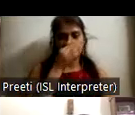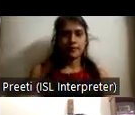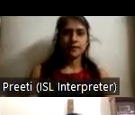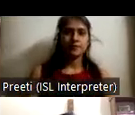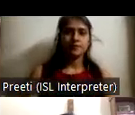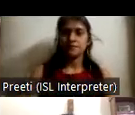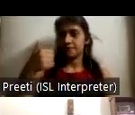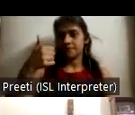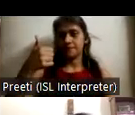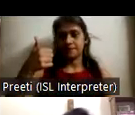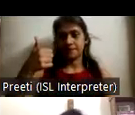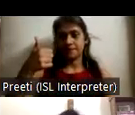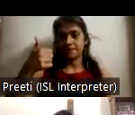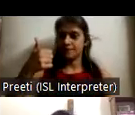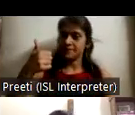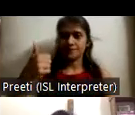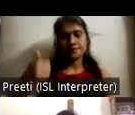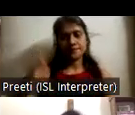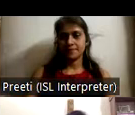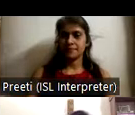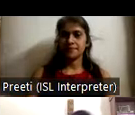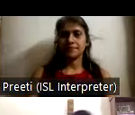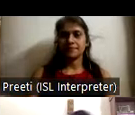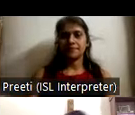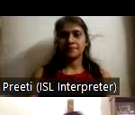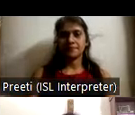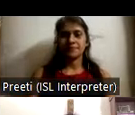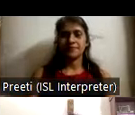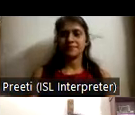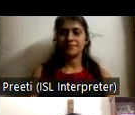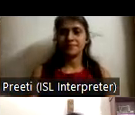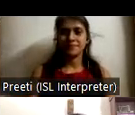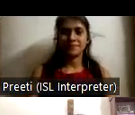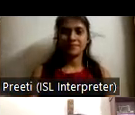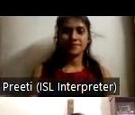Is it visible to everyone? Yes. Okay.